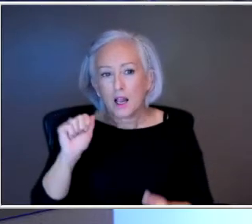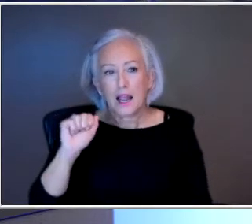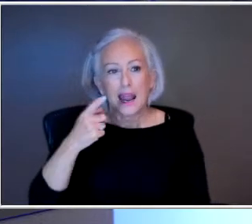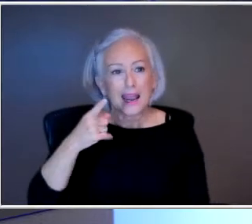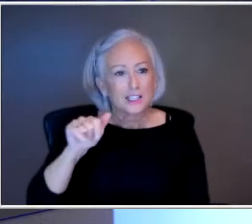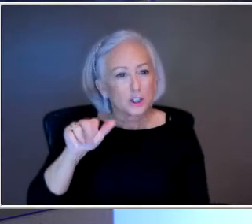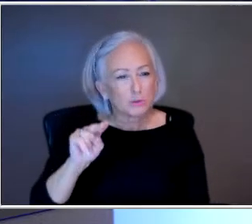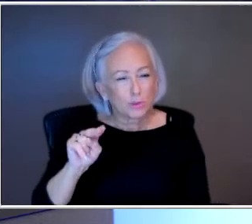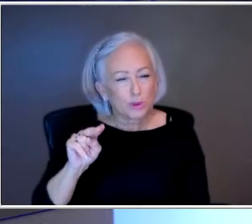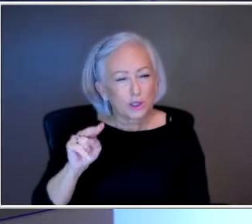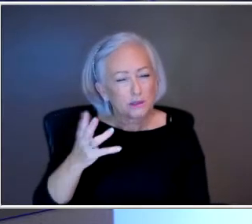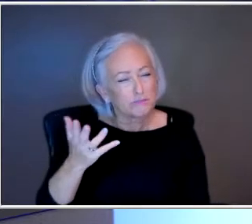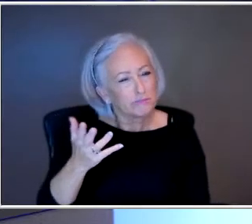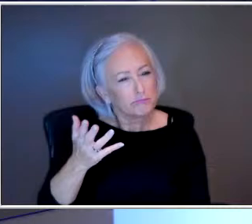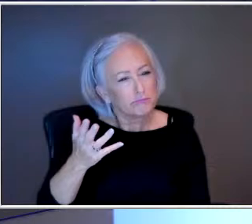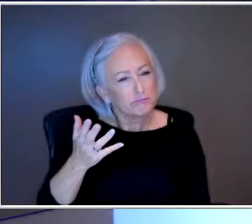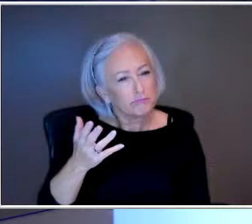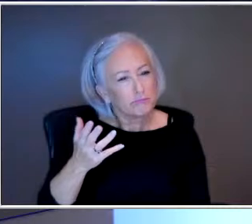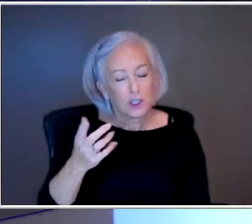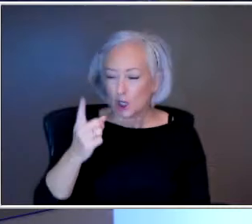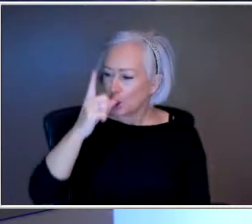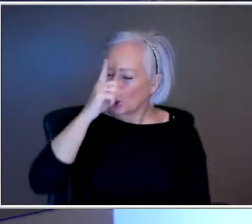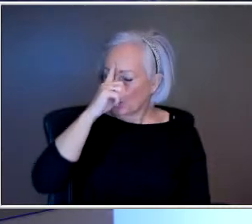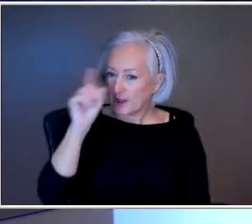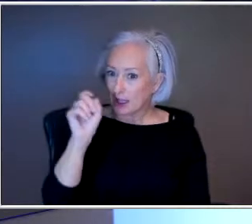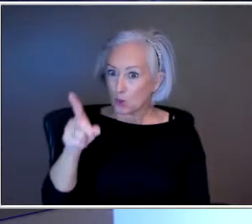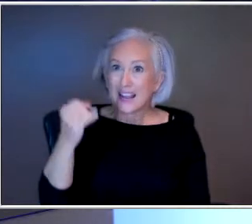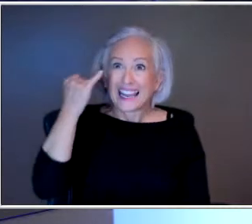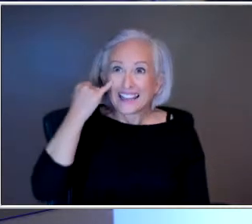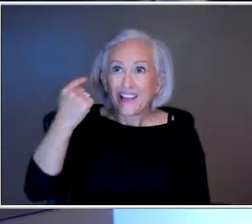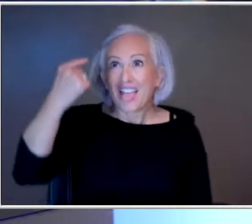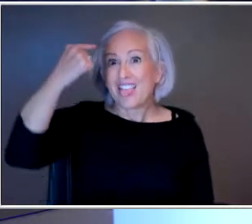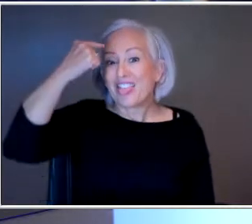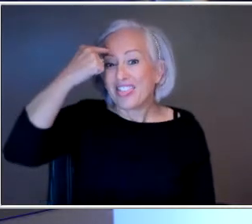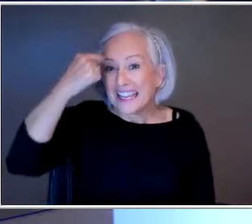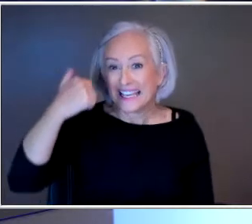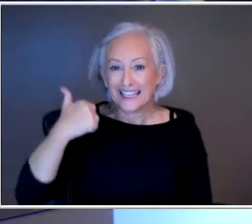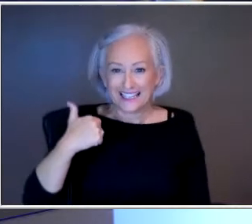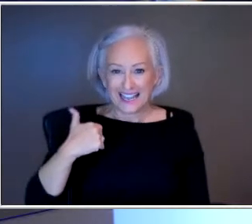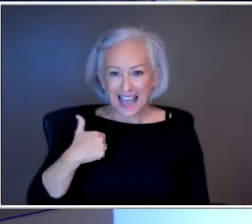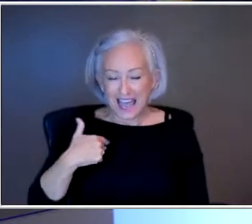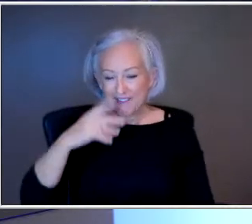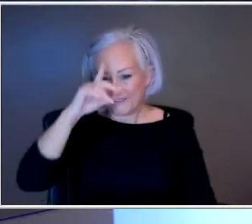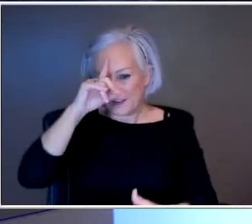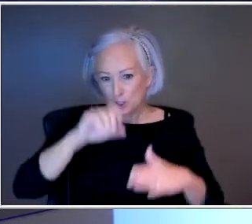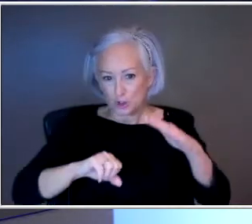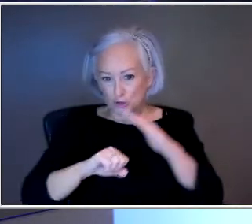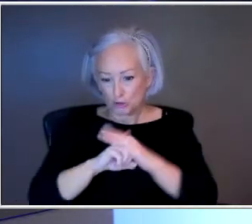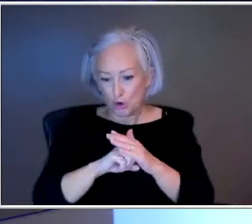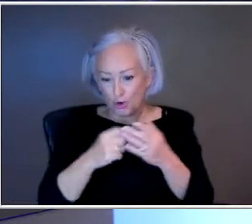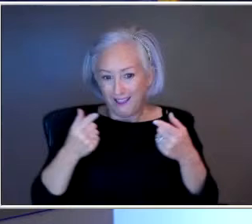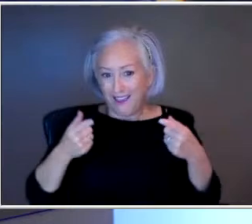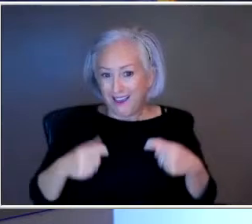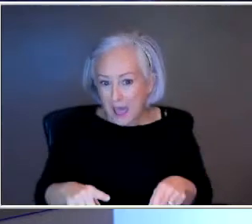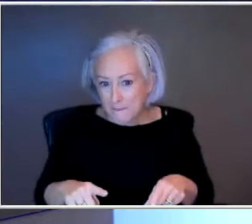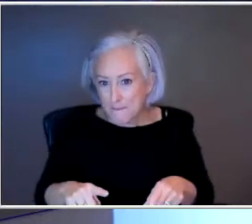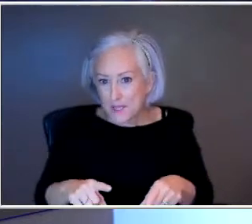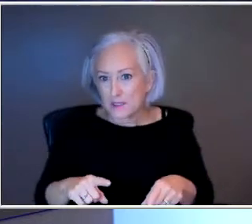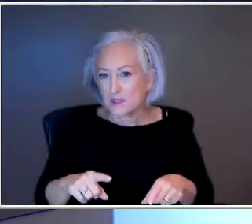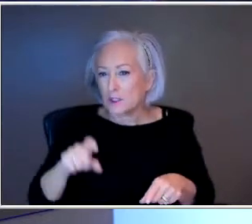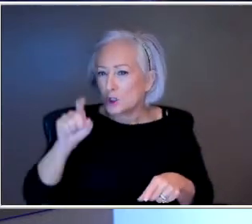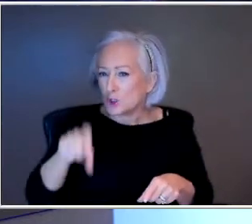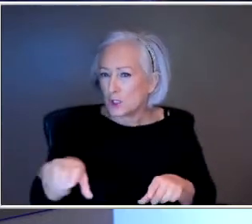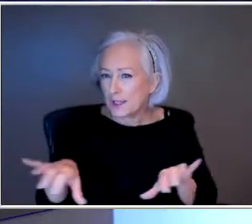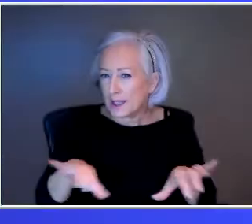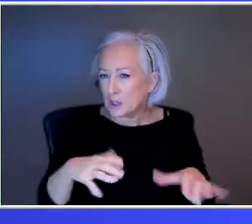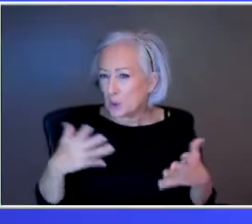that time? Oh, is the question if they think they're having a stroke, should they do anything before they reach medical attention? I think so, but let's answer that. I'm not sure. Okay. I'm not sure, but to I